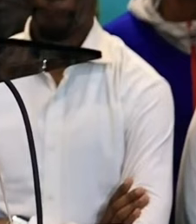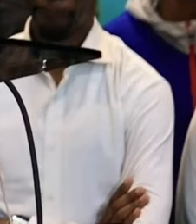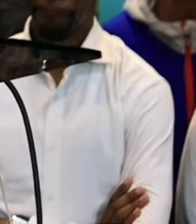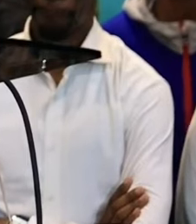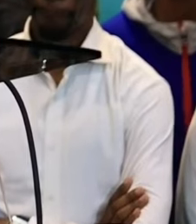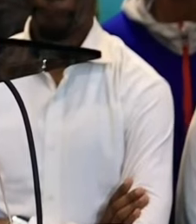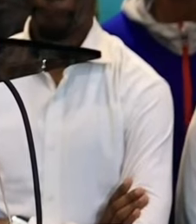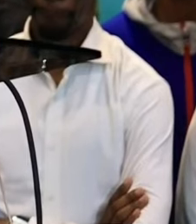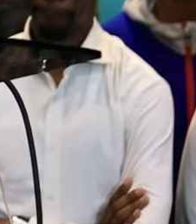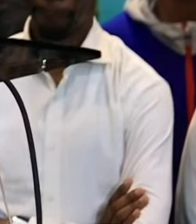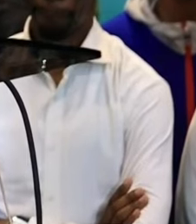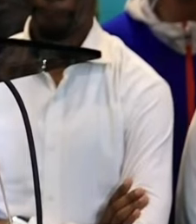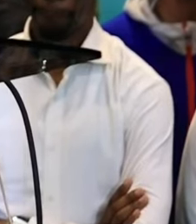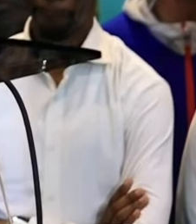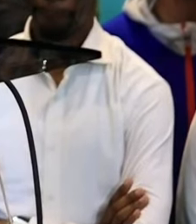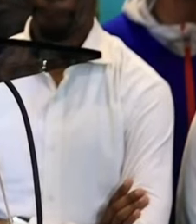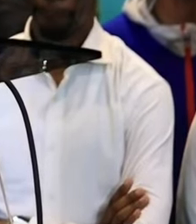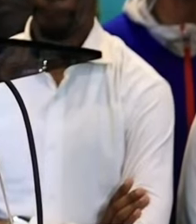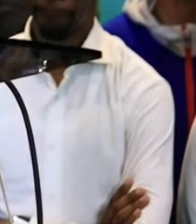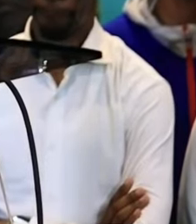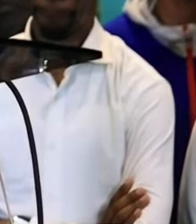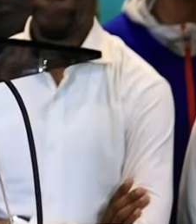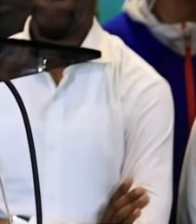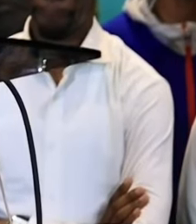It is well. It is